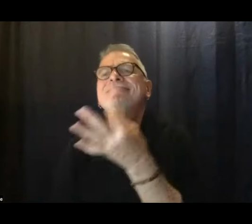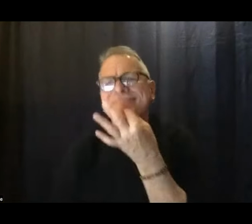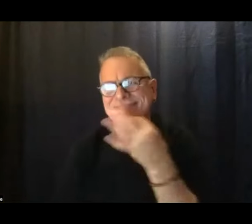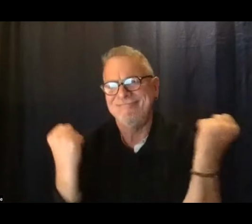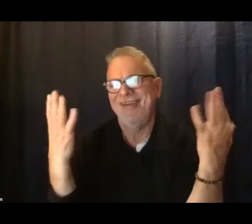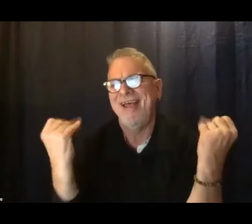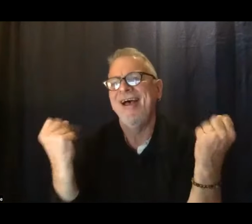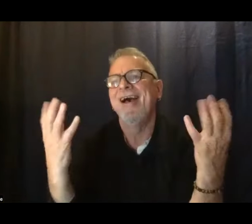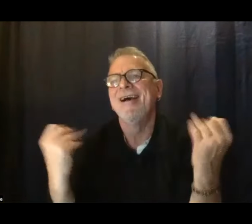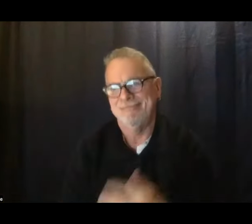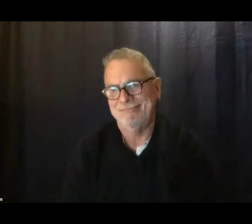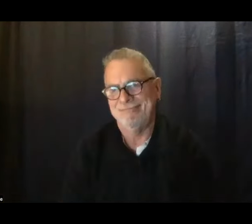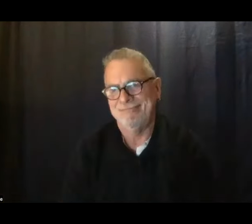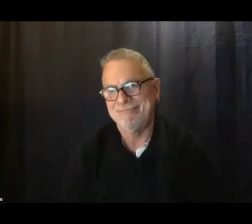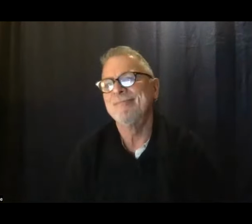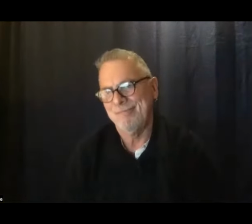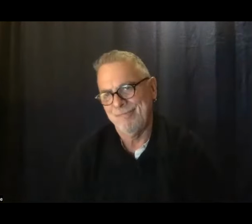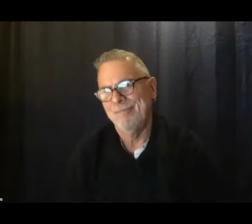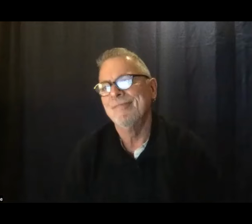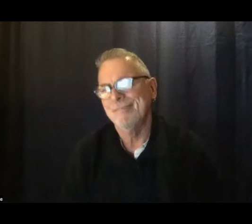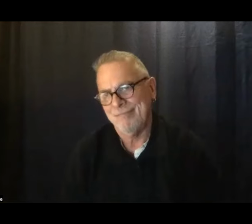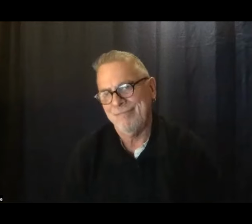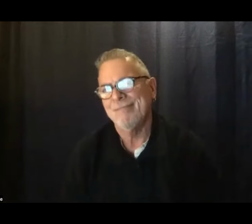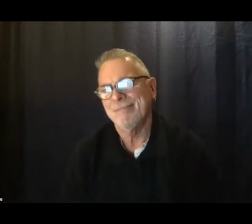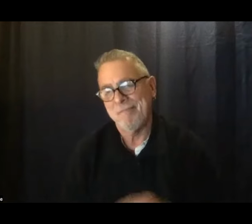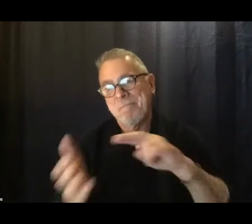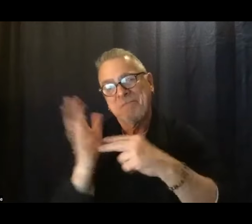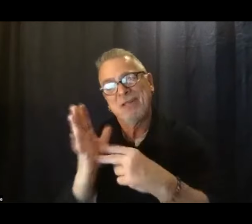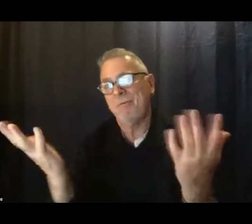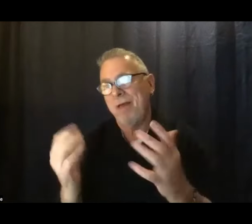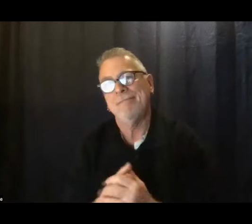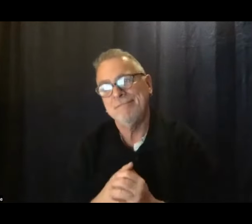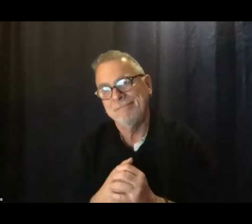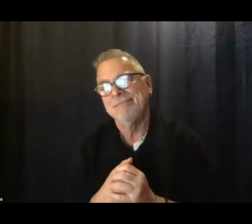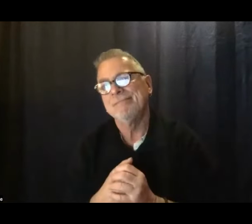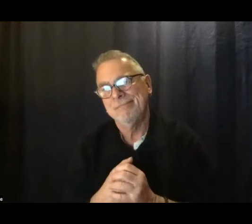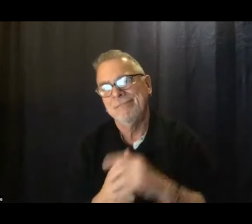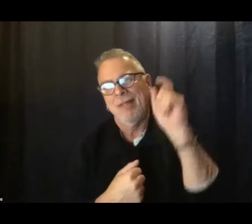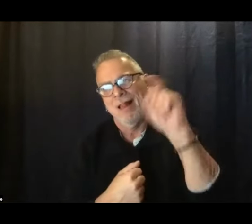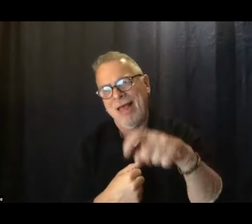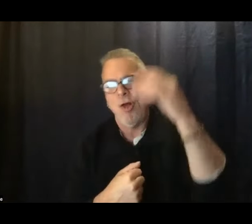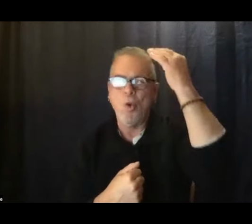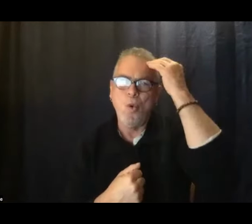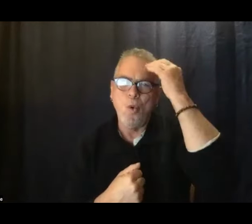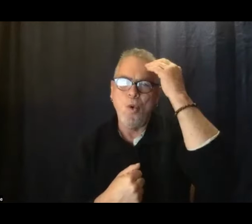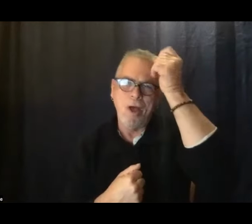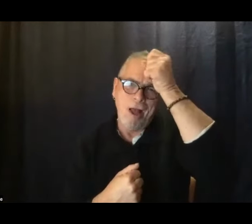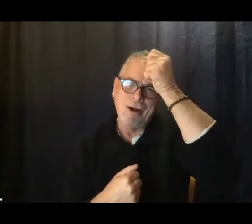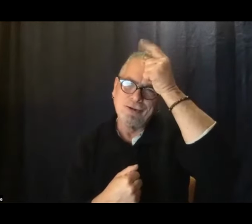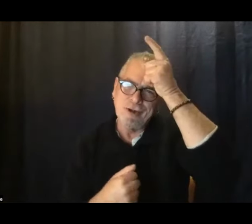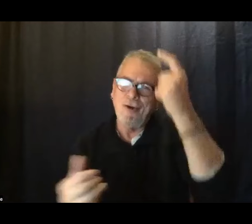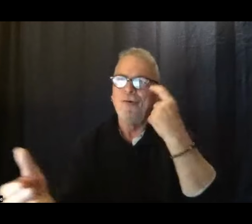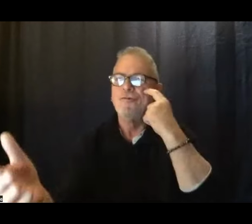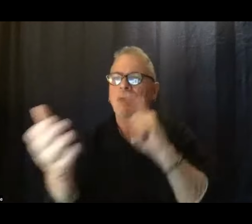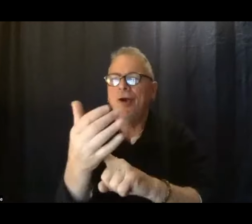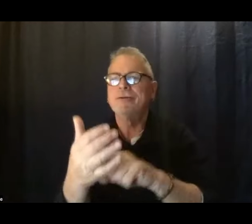means that I want to make sure that my sign production is better as well. And that's something you will see as an exemplar and can take into your own language